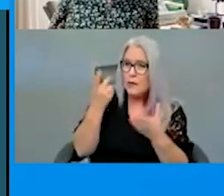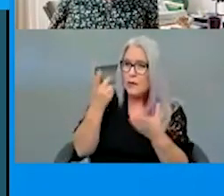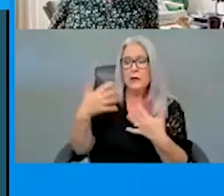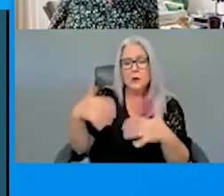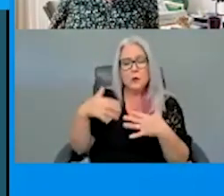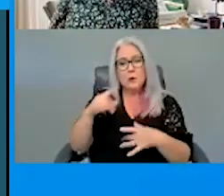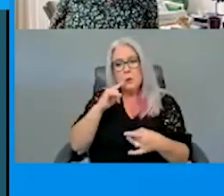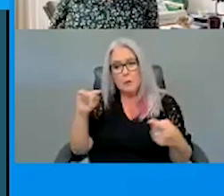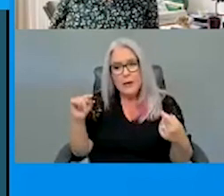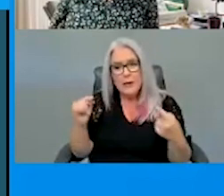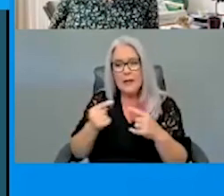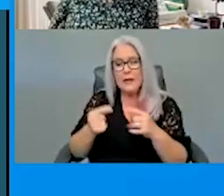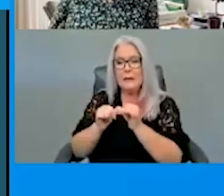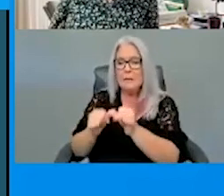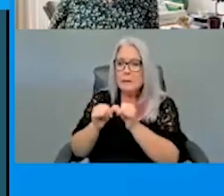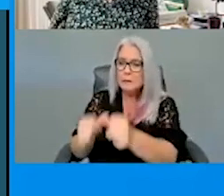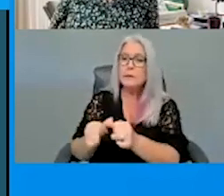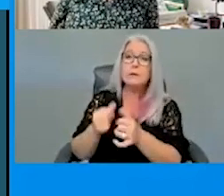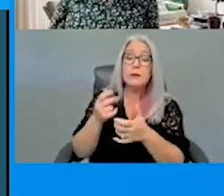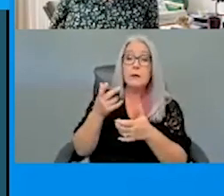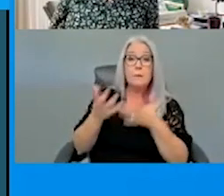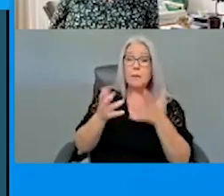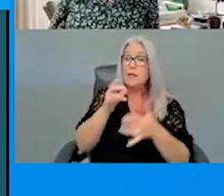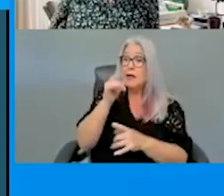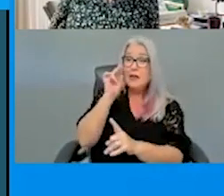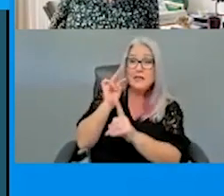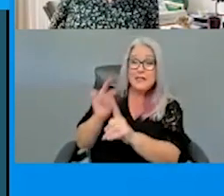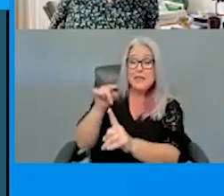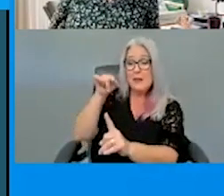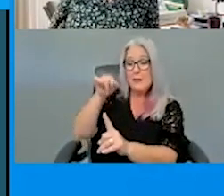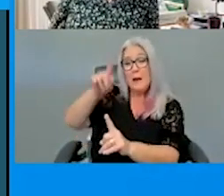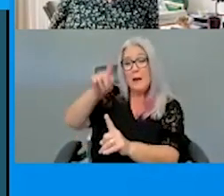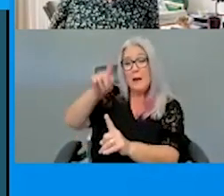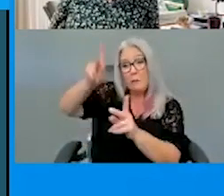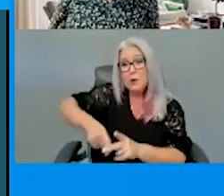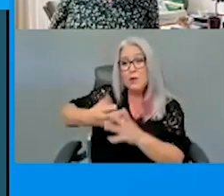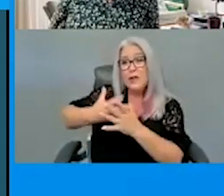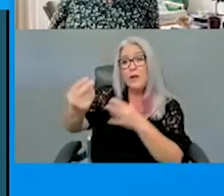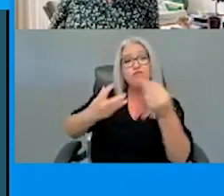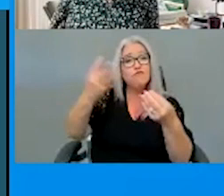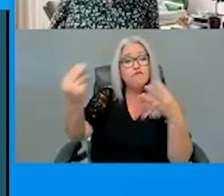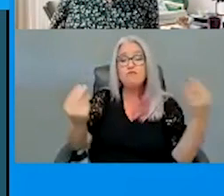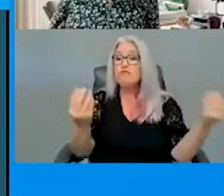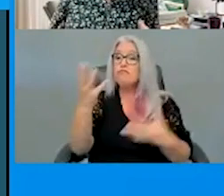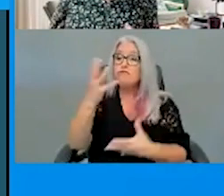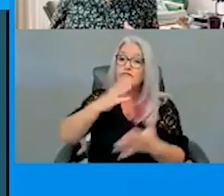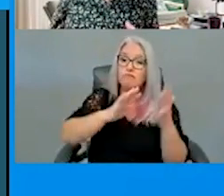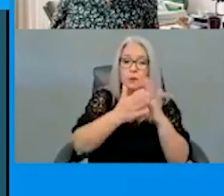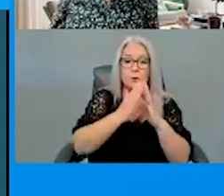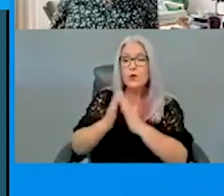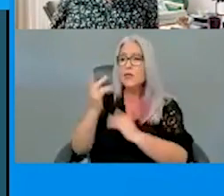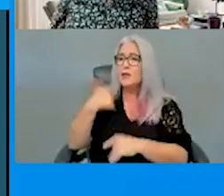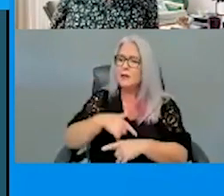these medical settings. And they may not be seeing people who are out in the community and have and are managing their disabilities and not